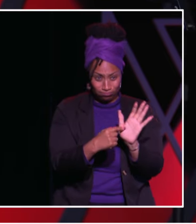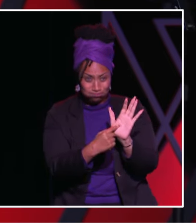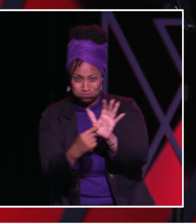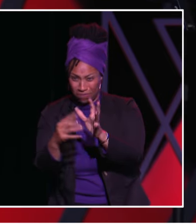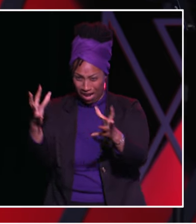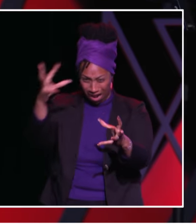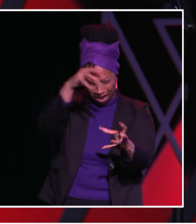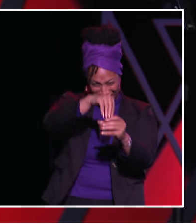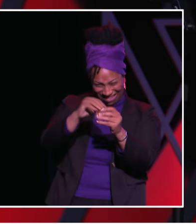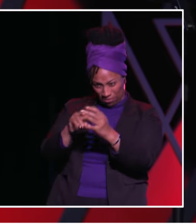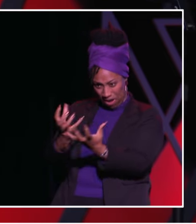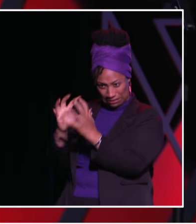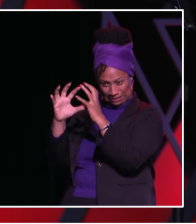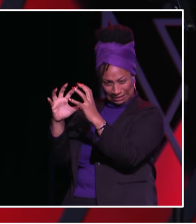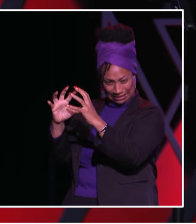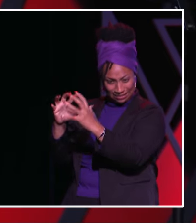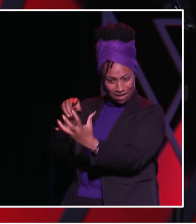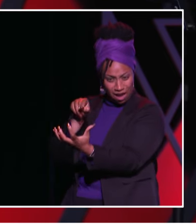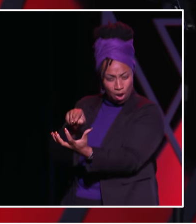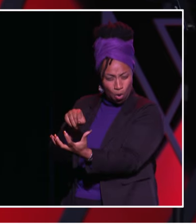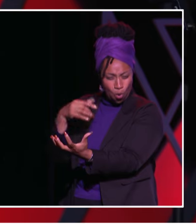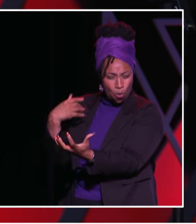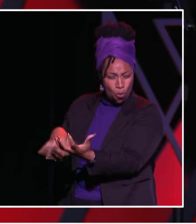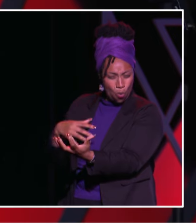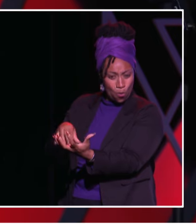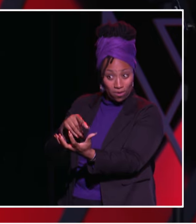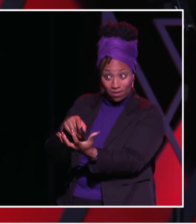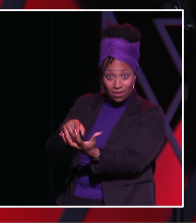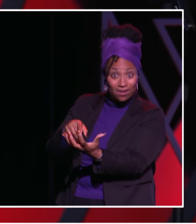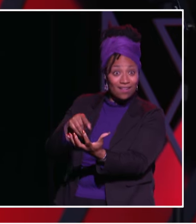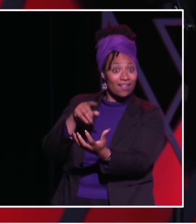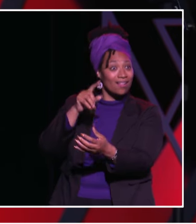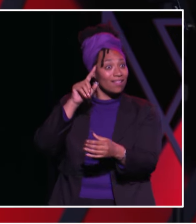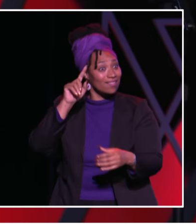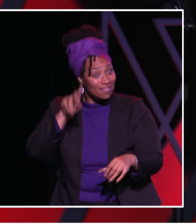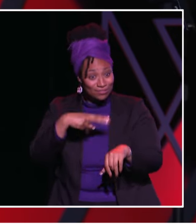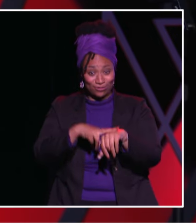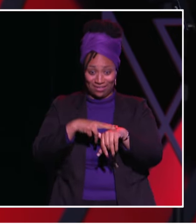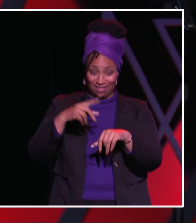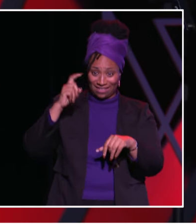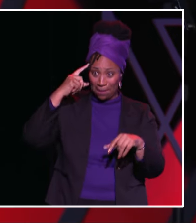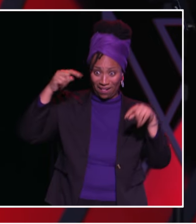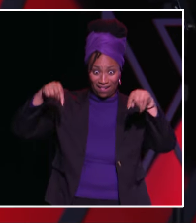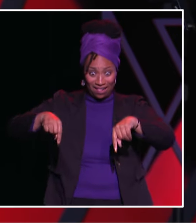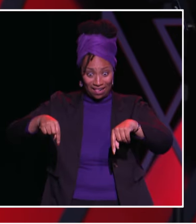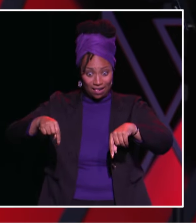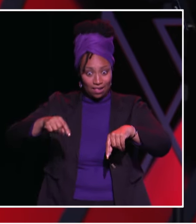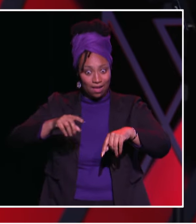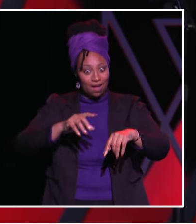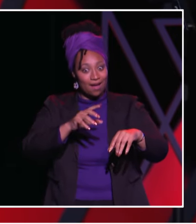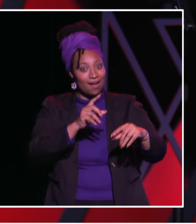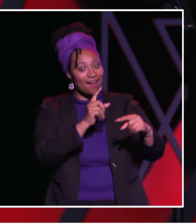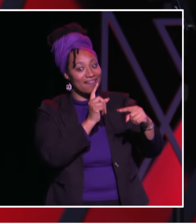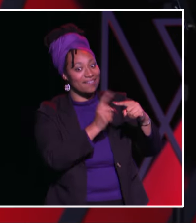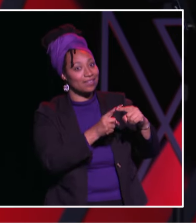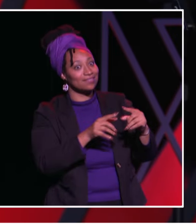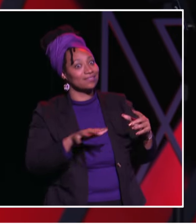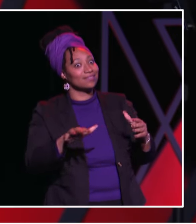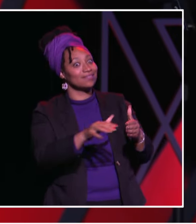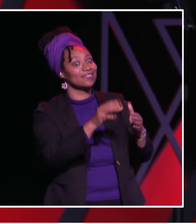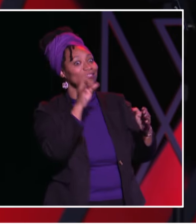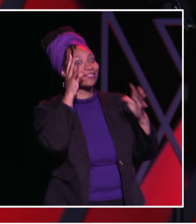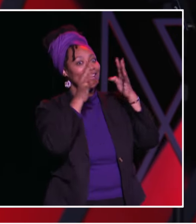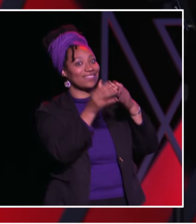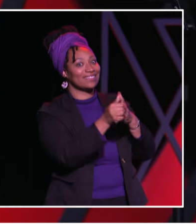the nation's capital, but the creative capital. I want to thank our award-winning Office of